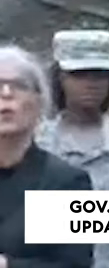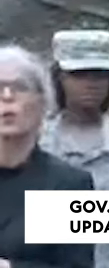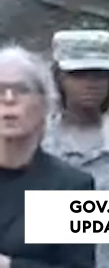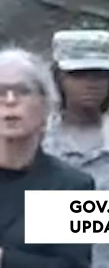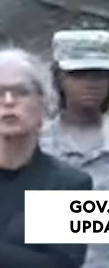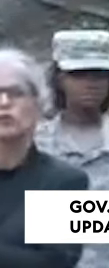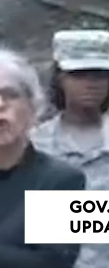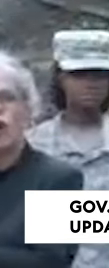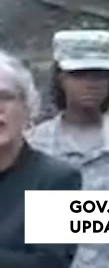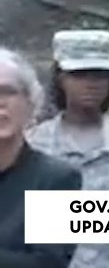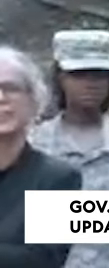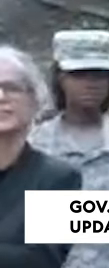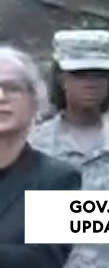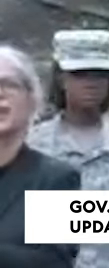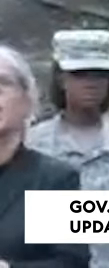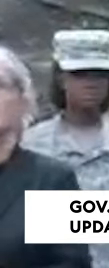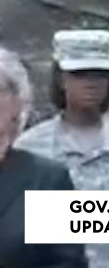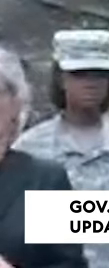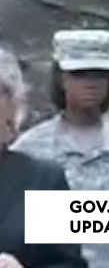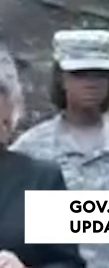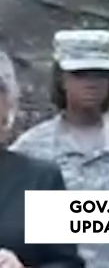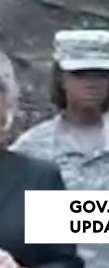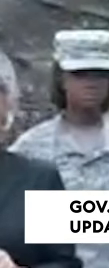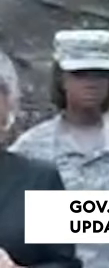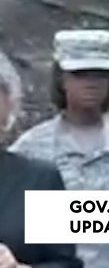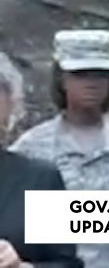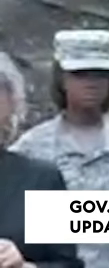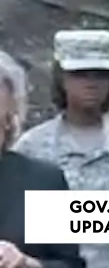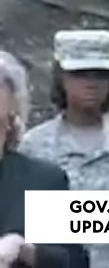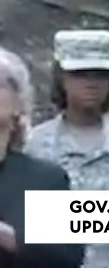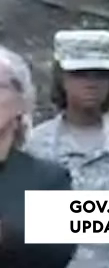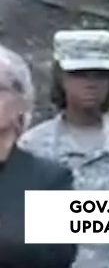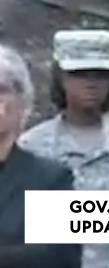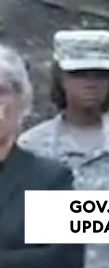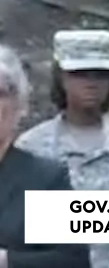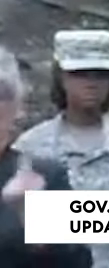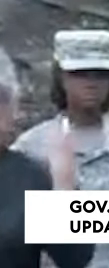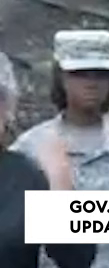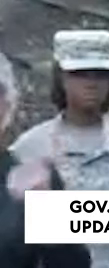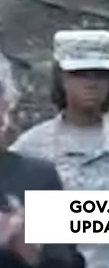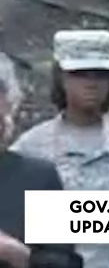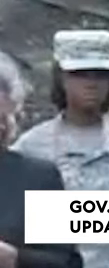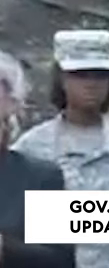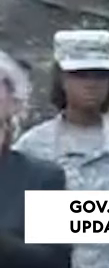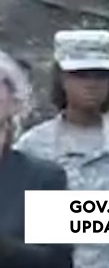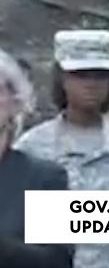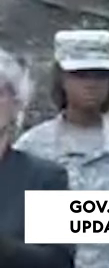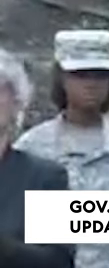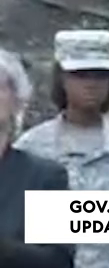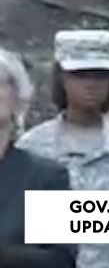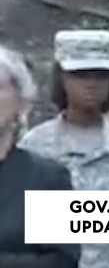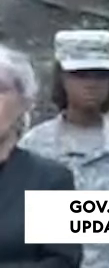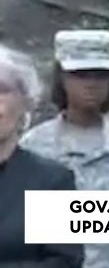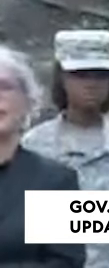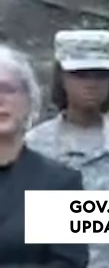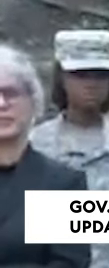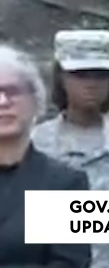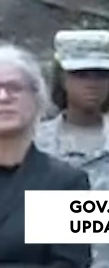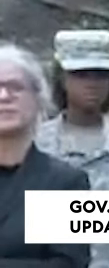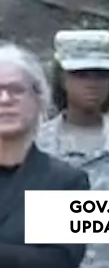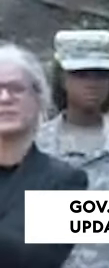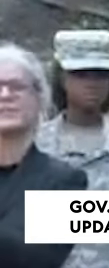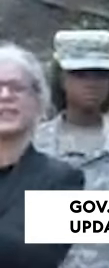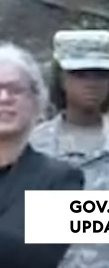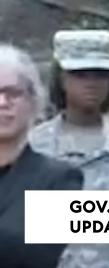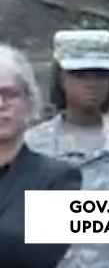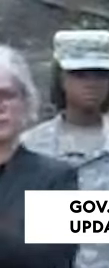we have some of our Florida State Guard, including in that is one of our state reps from Miami, Rep Fabricio. So